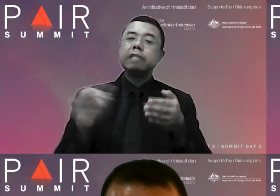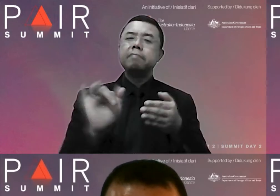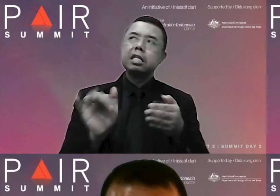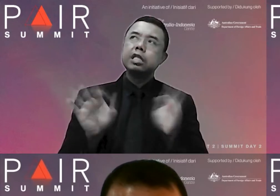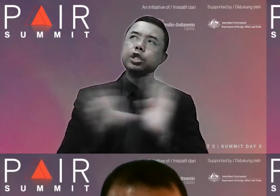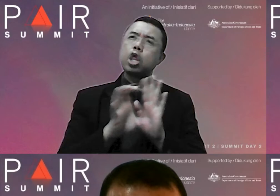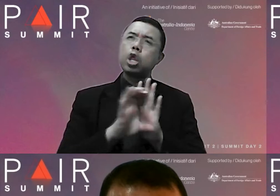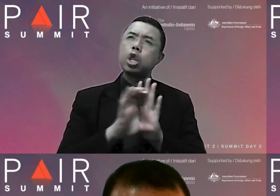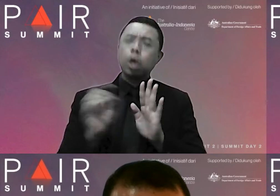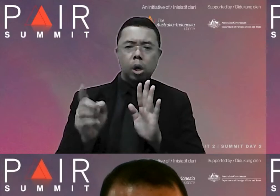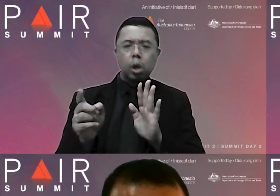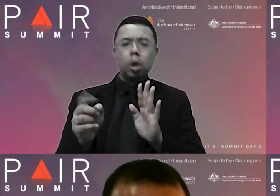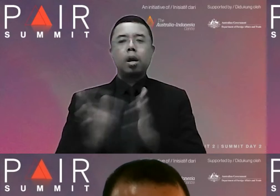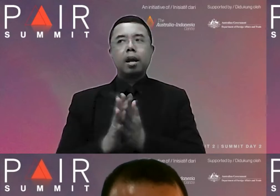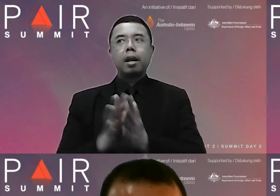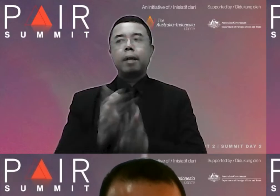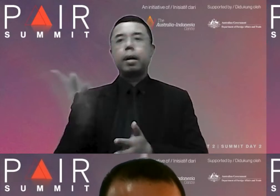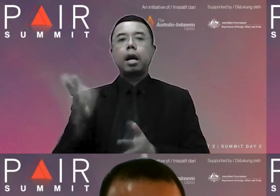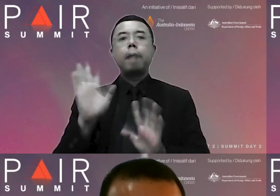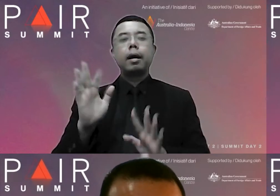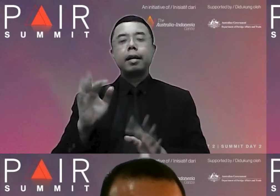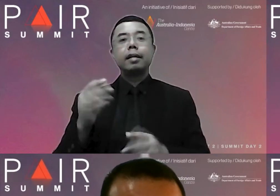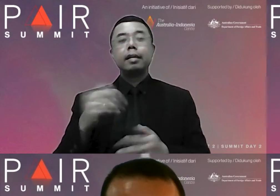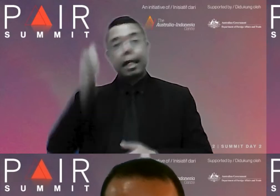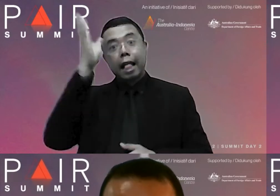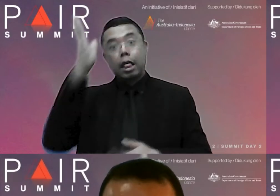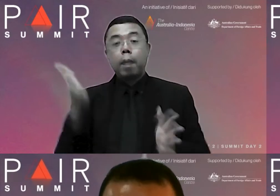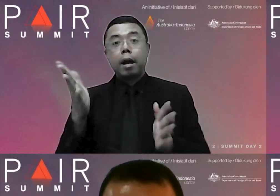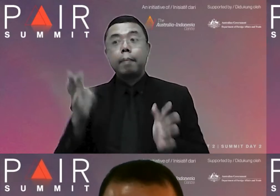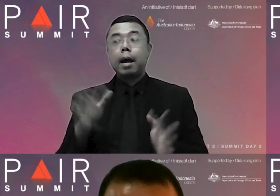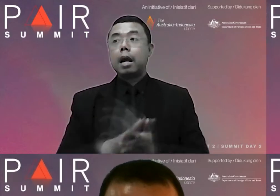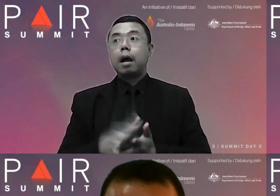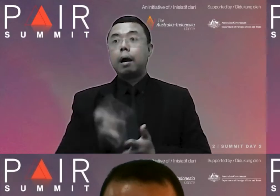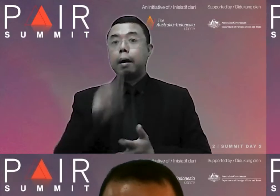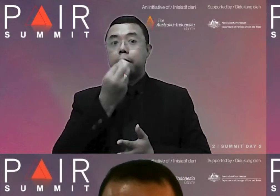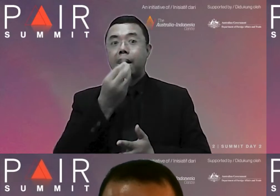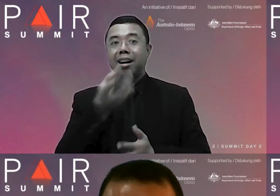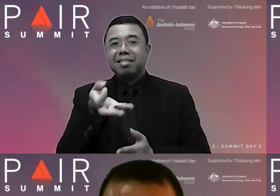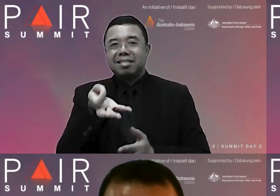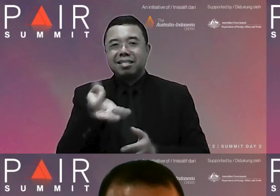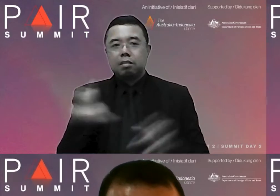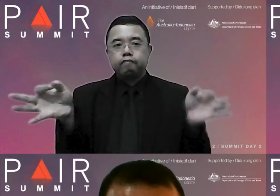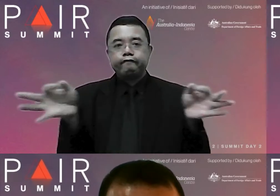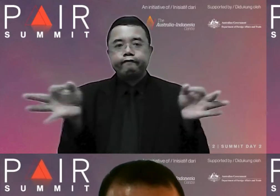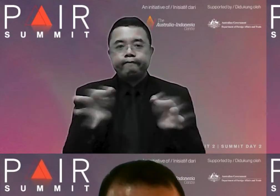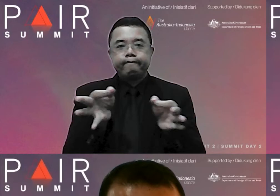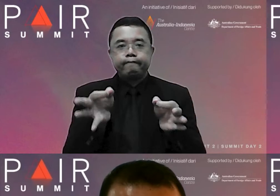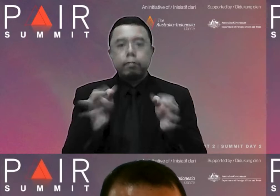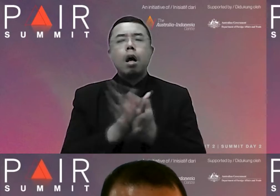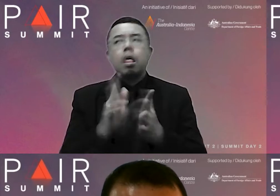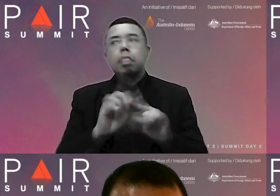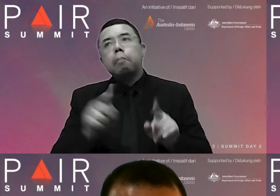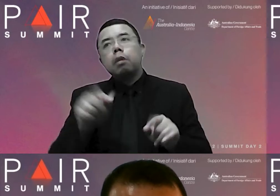people really follow a healthy diet. And it's the same with COVID. And what we find is the context